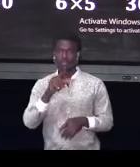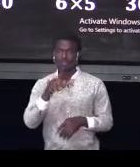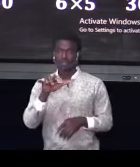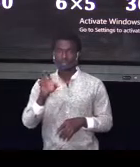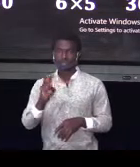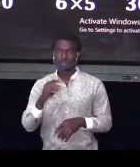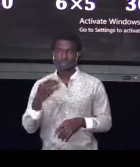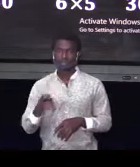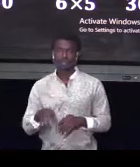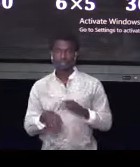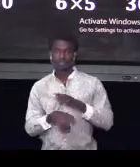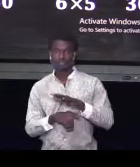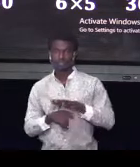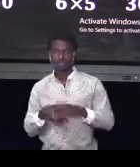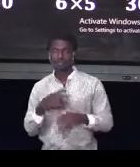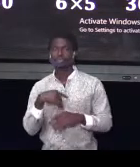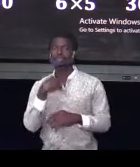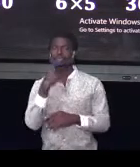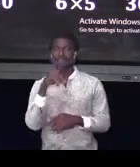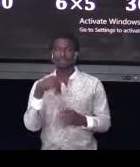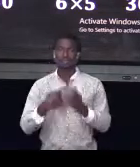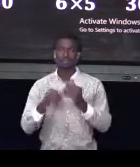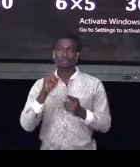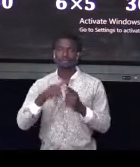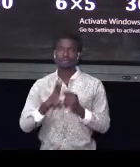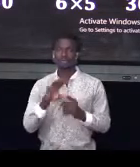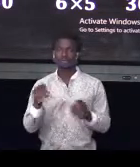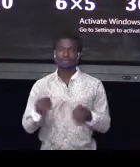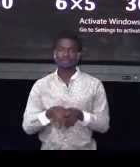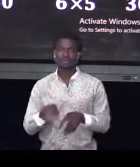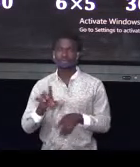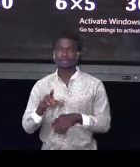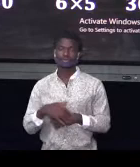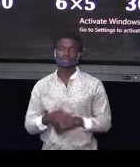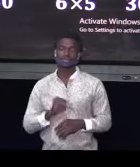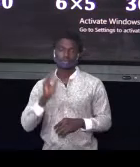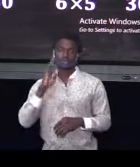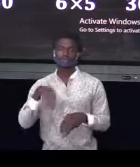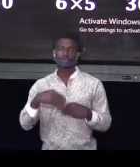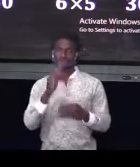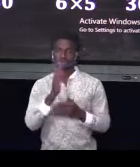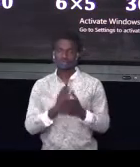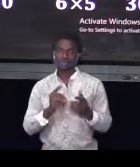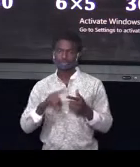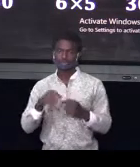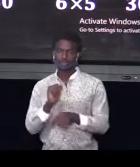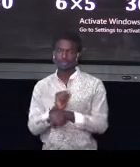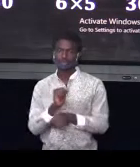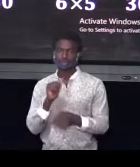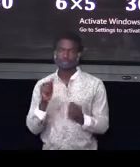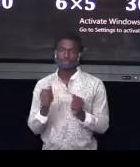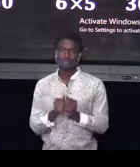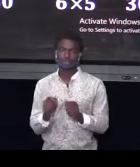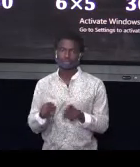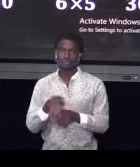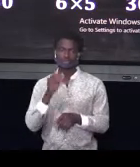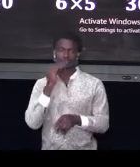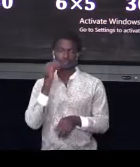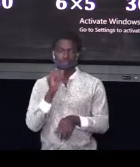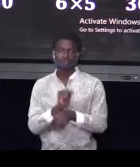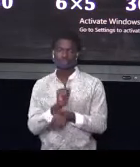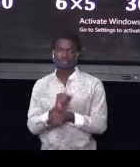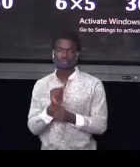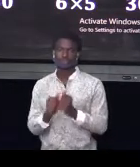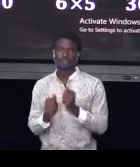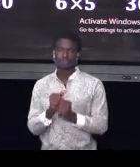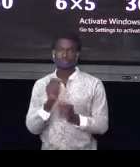LCM of the denominator, and that will tell you what to use as the common denominator. So I'm going to give you some to work with as your